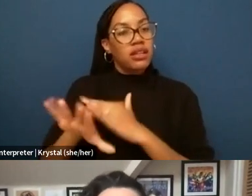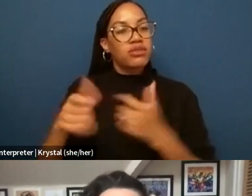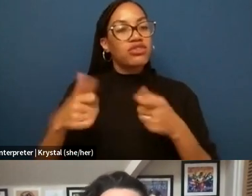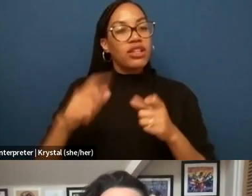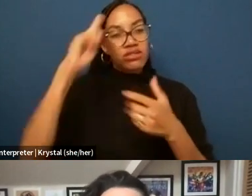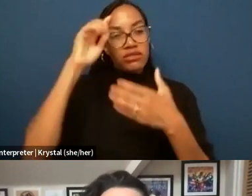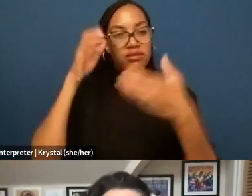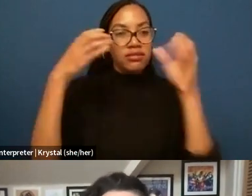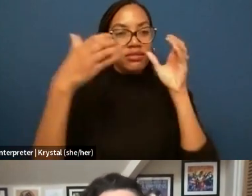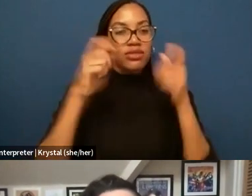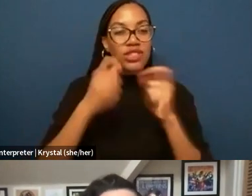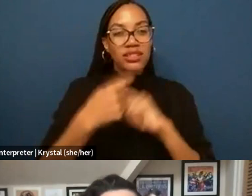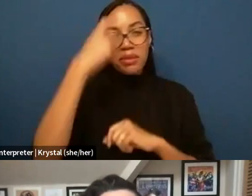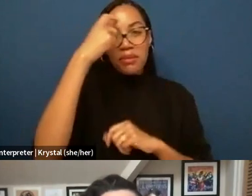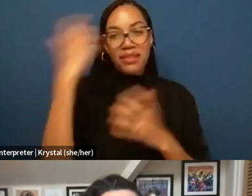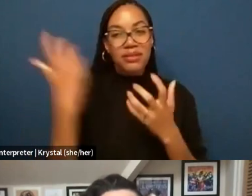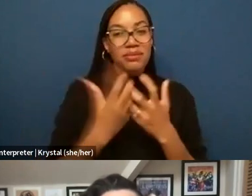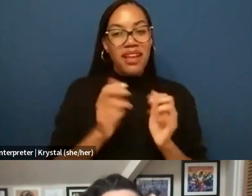to match those values.